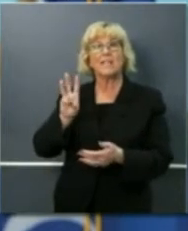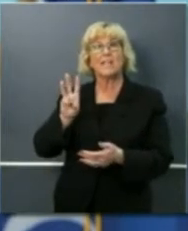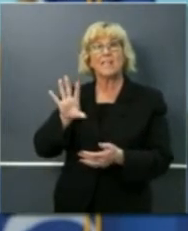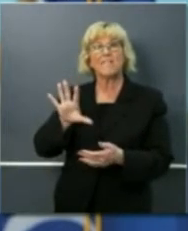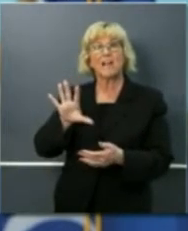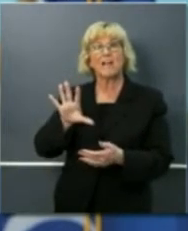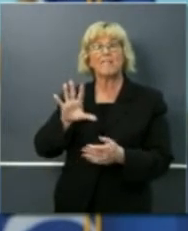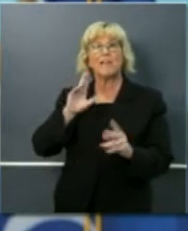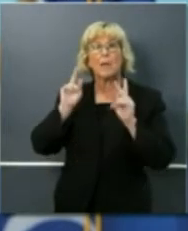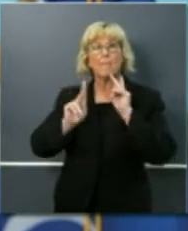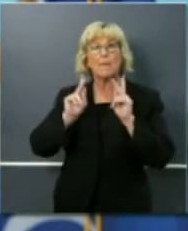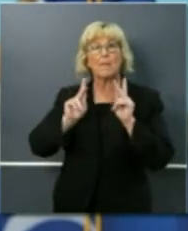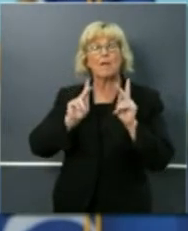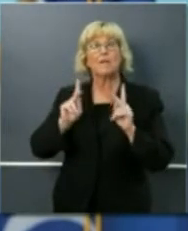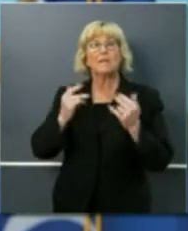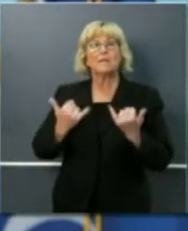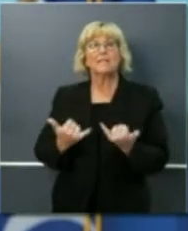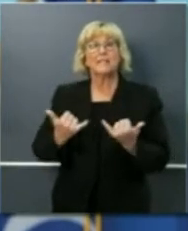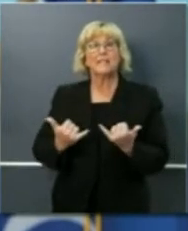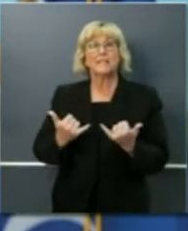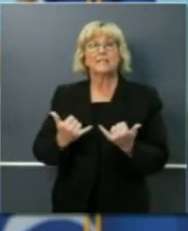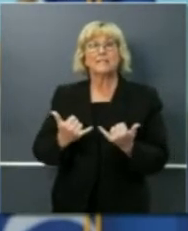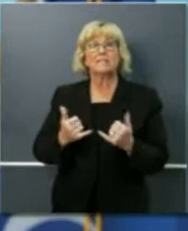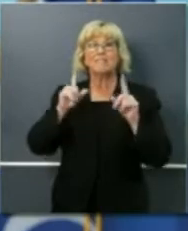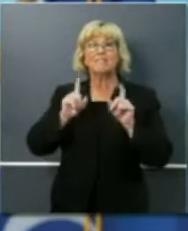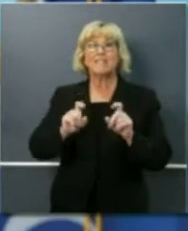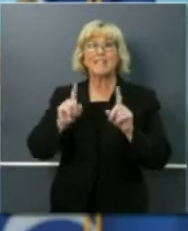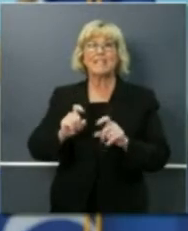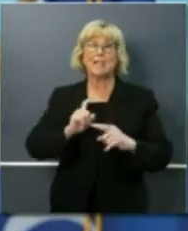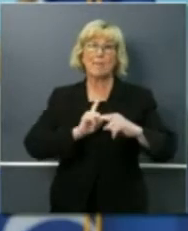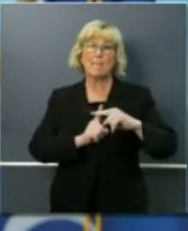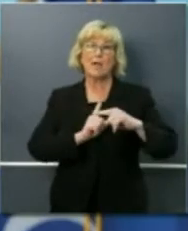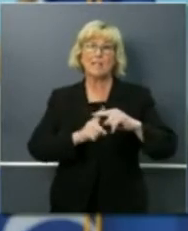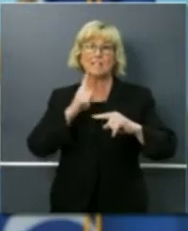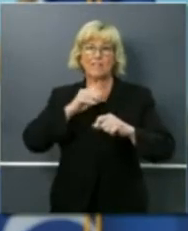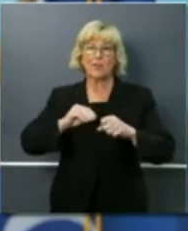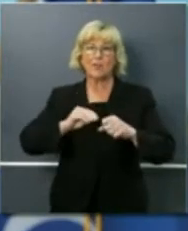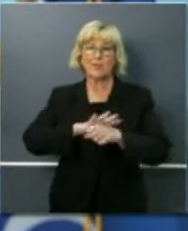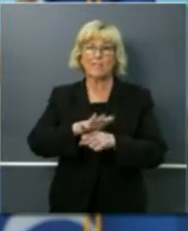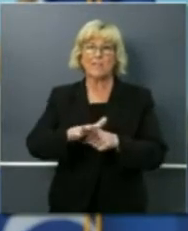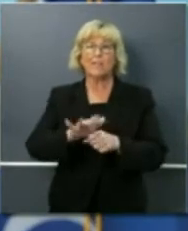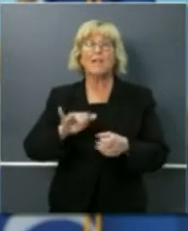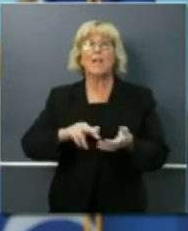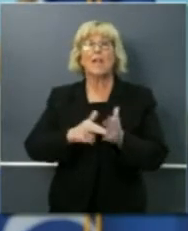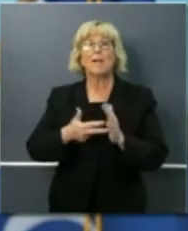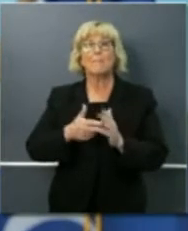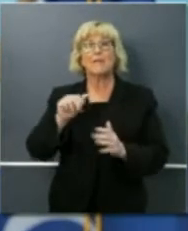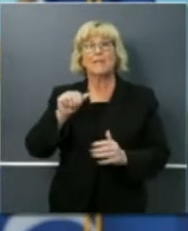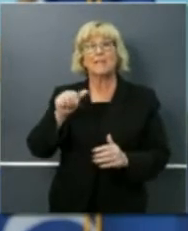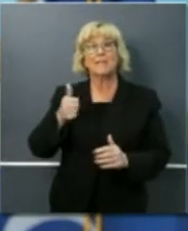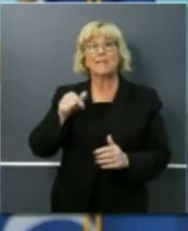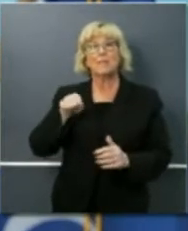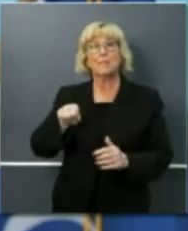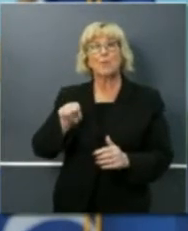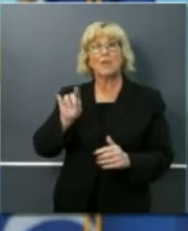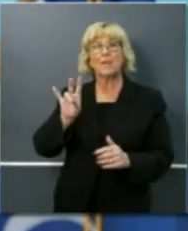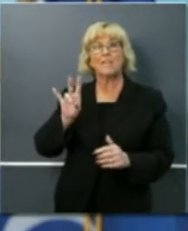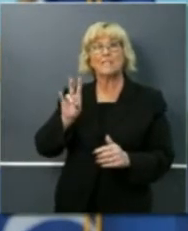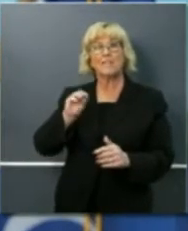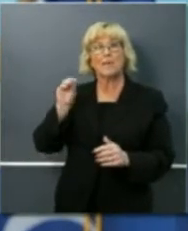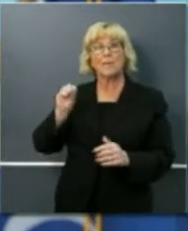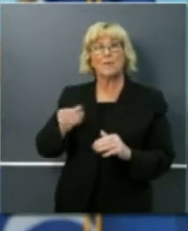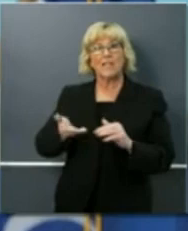15,865 individuals are currently tested positive for COVID-19. That represents a 10.7%